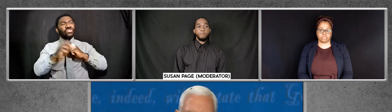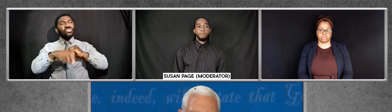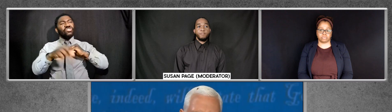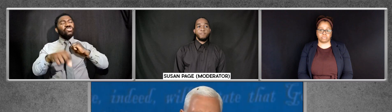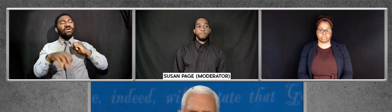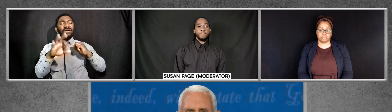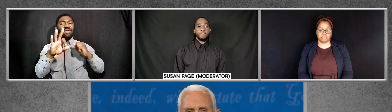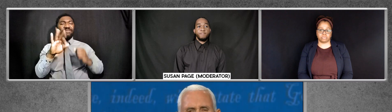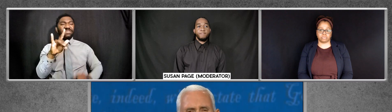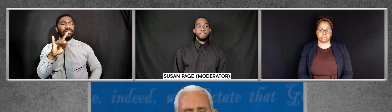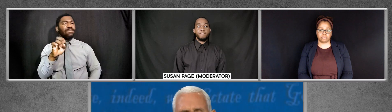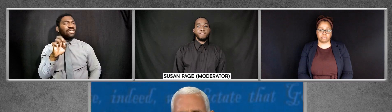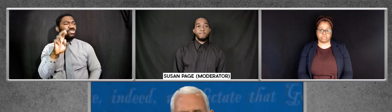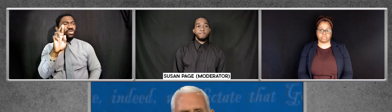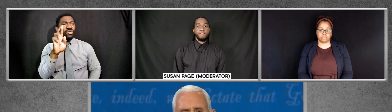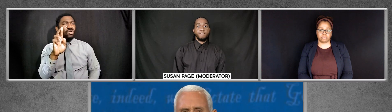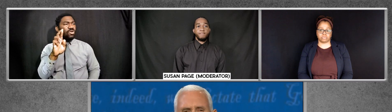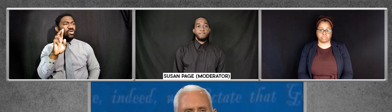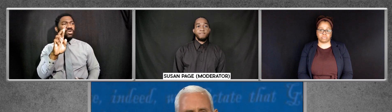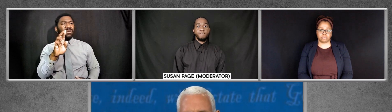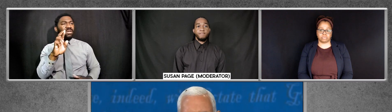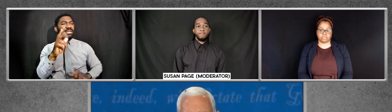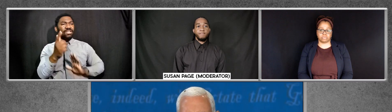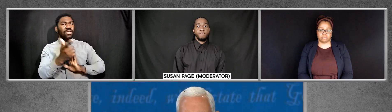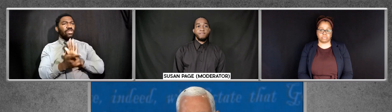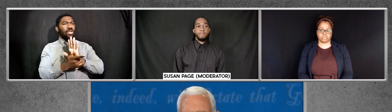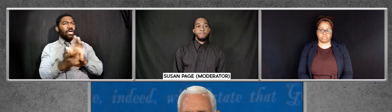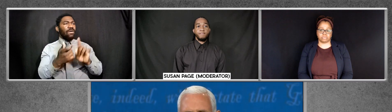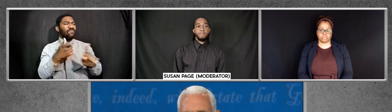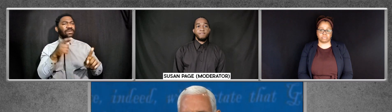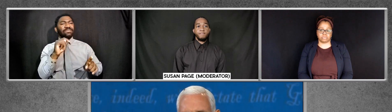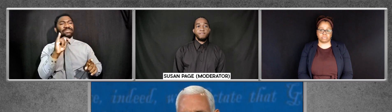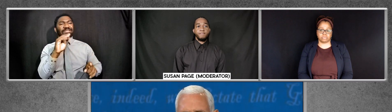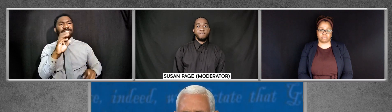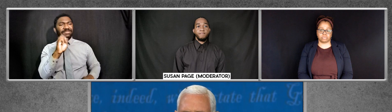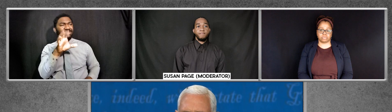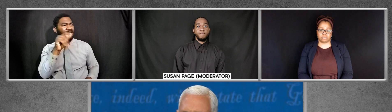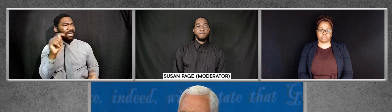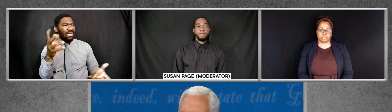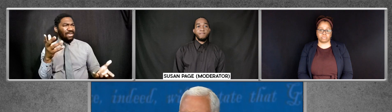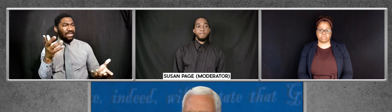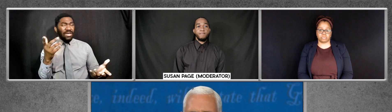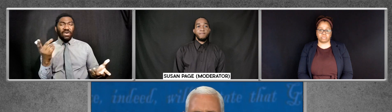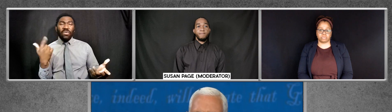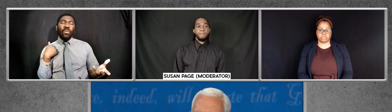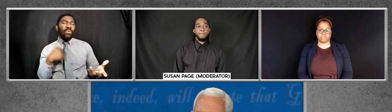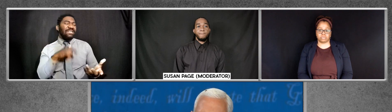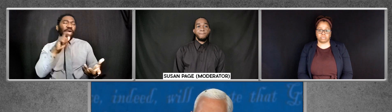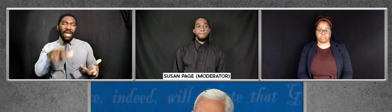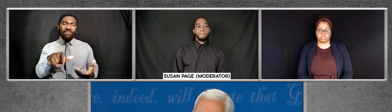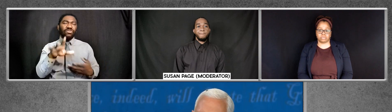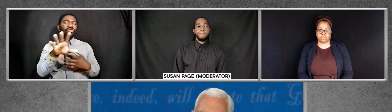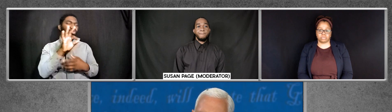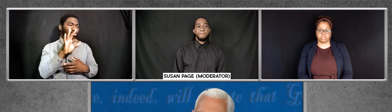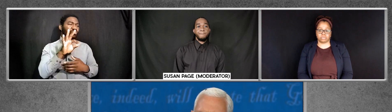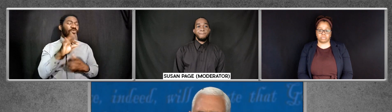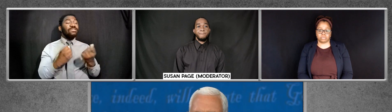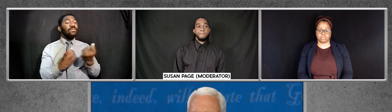new resources. Look, we don't have to choose between supporting law enforcement, improving public safety, and supporting our African